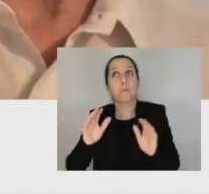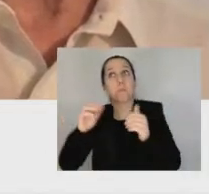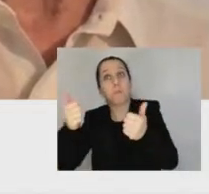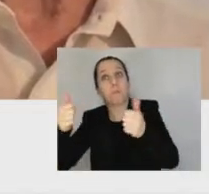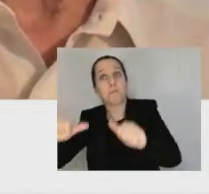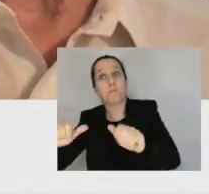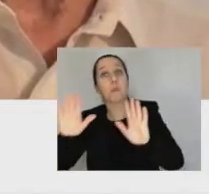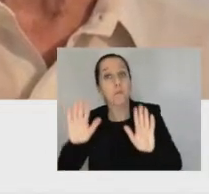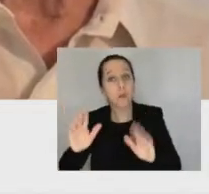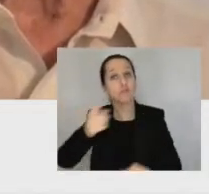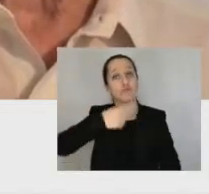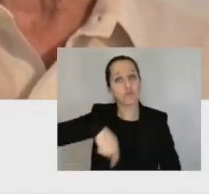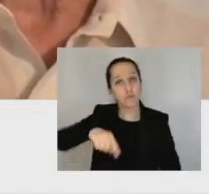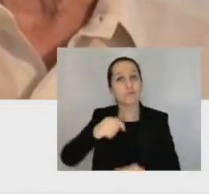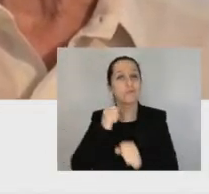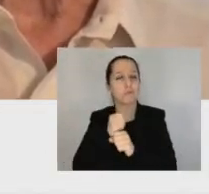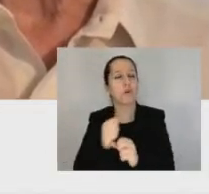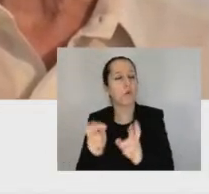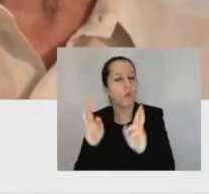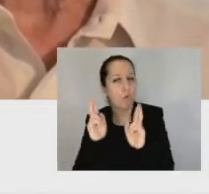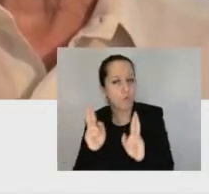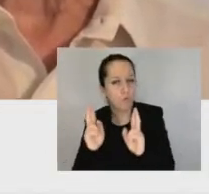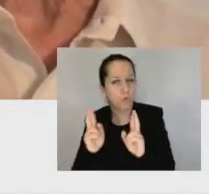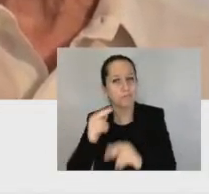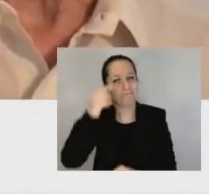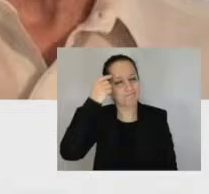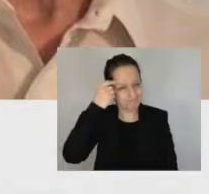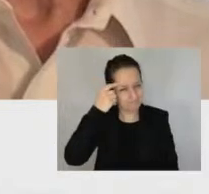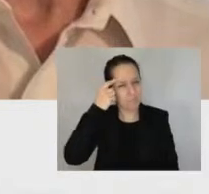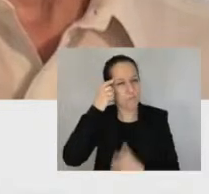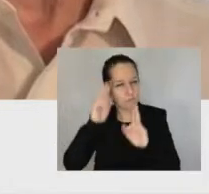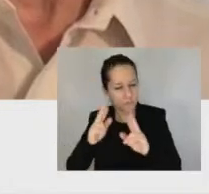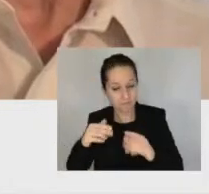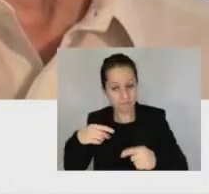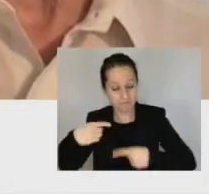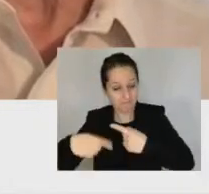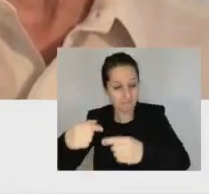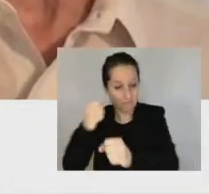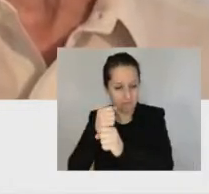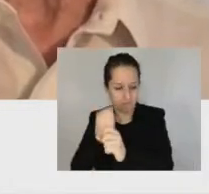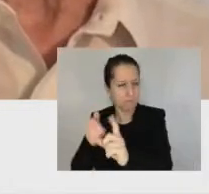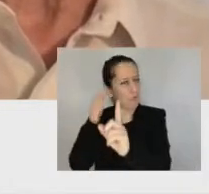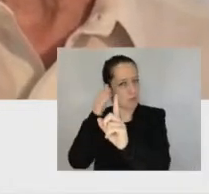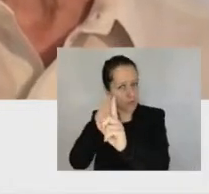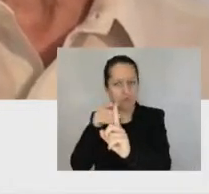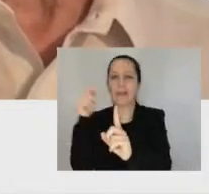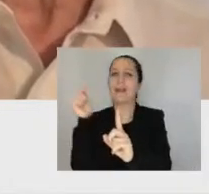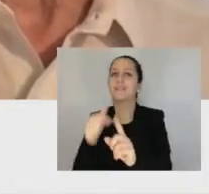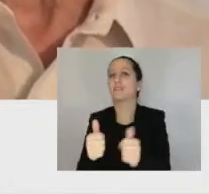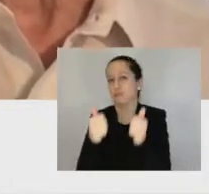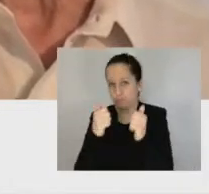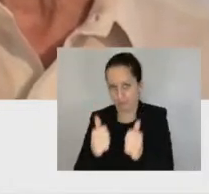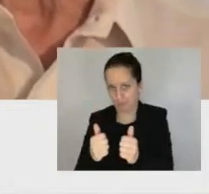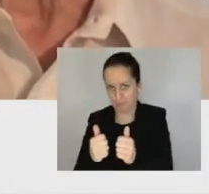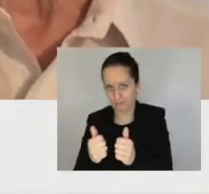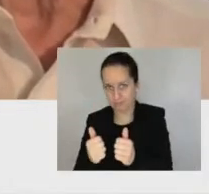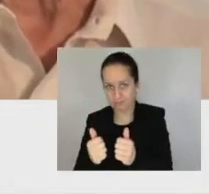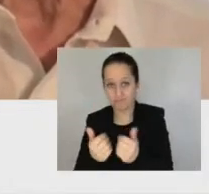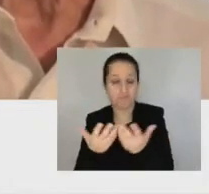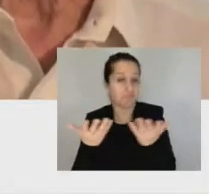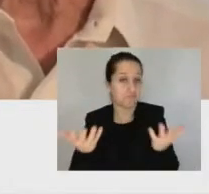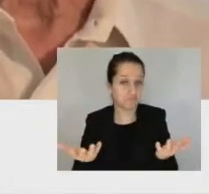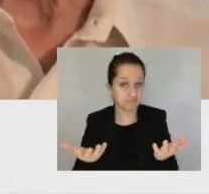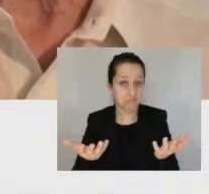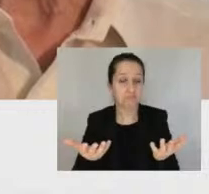an ability to work for something because it's good, not just because it stands a chance to